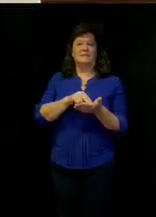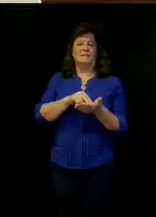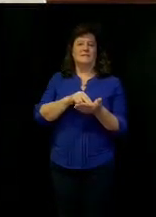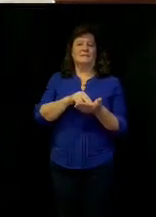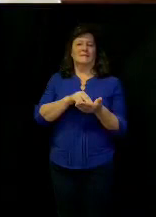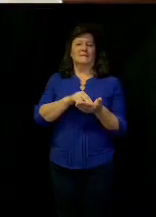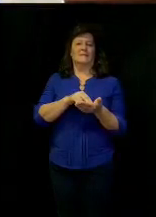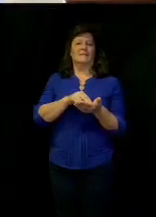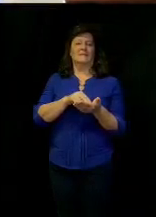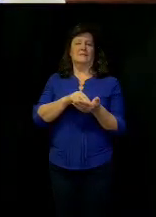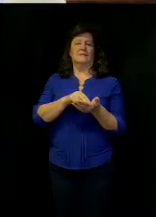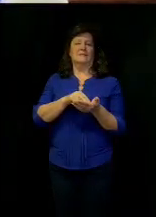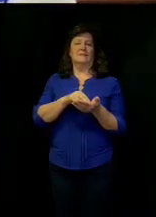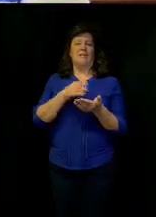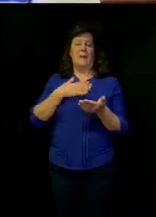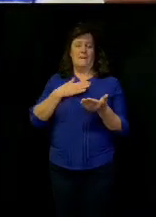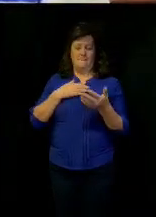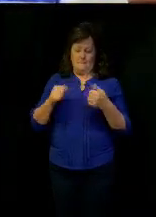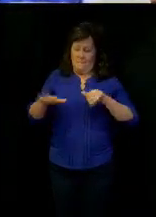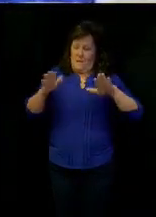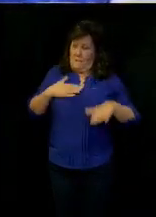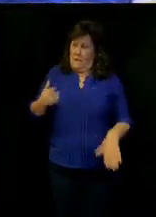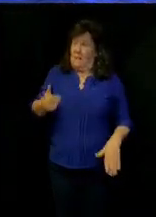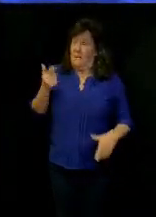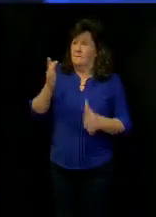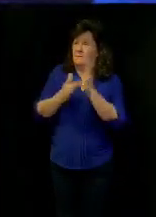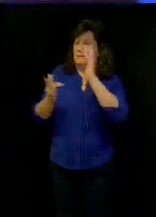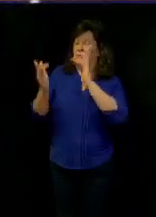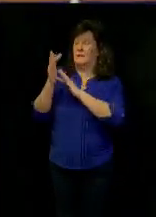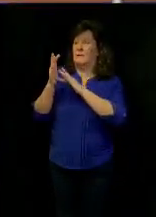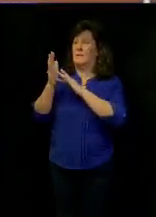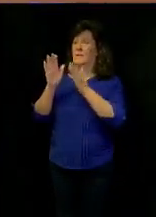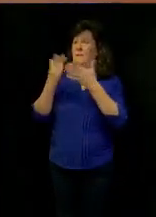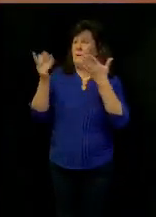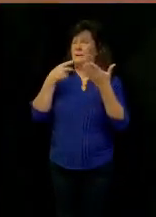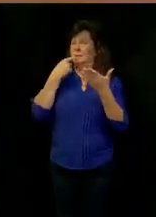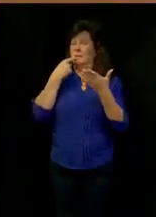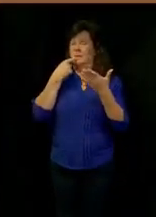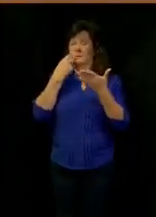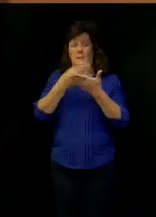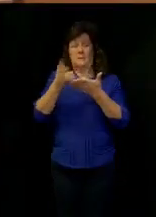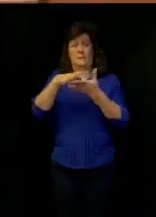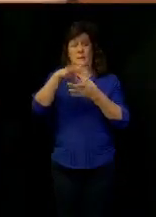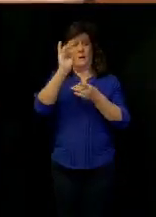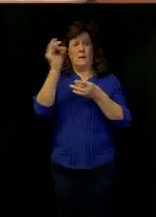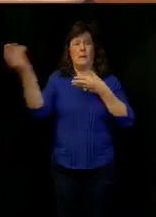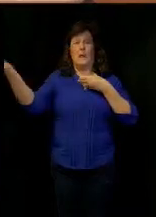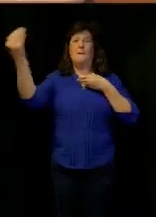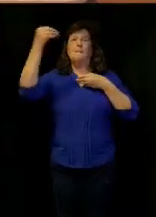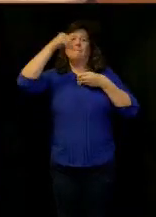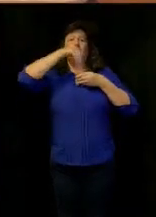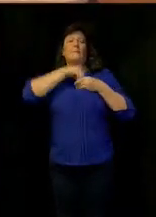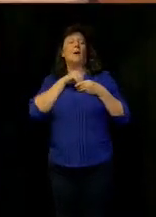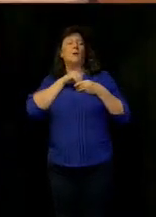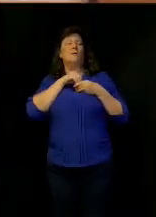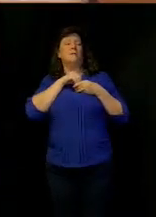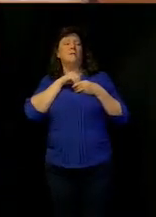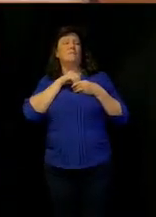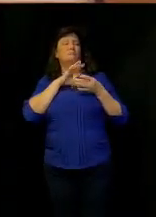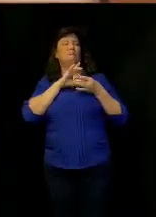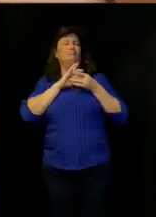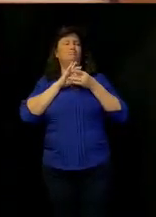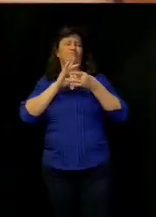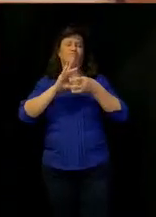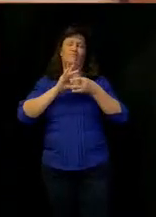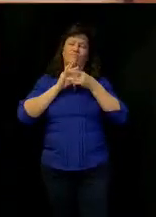And when I committed my life to Jesus, the Bible says the Holy Spirit takes up residence and I become a temple